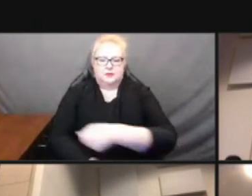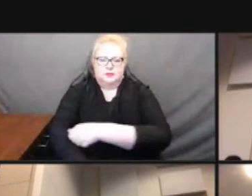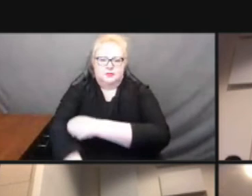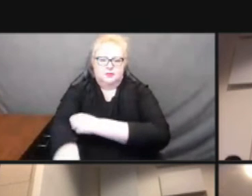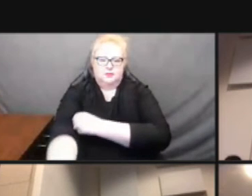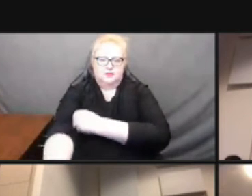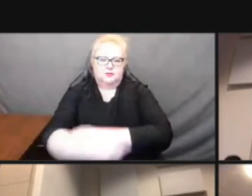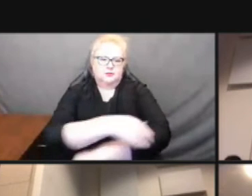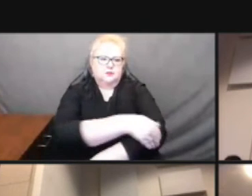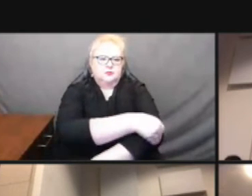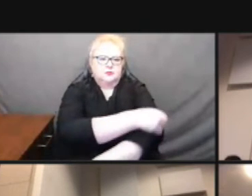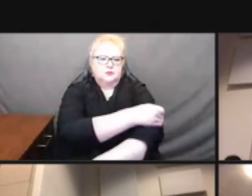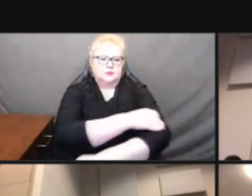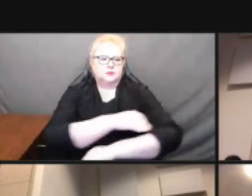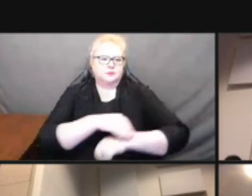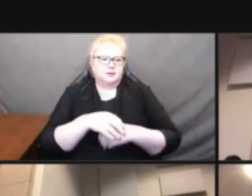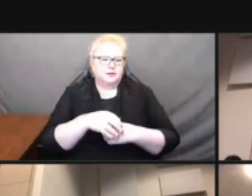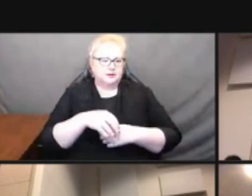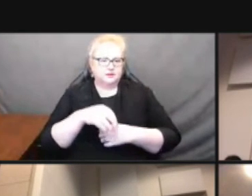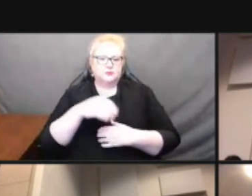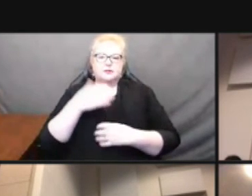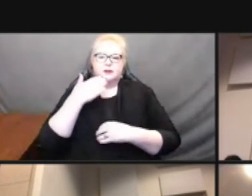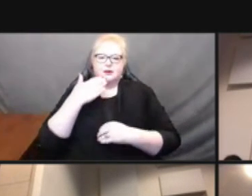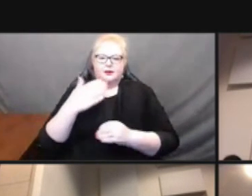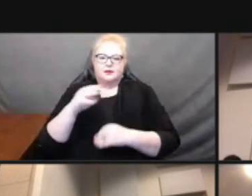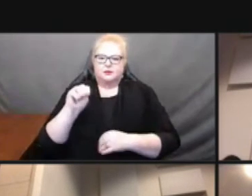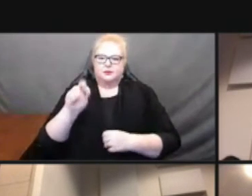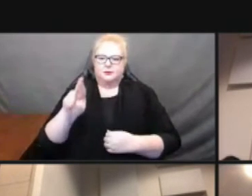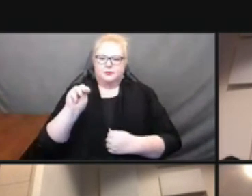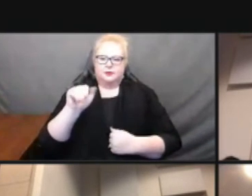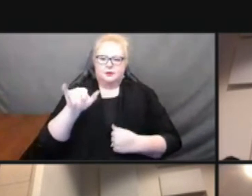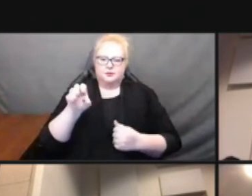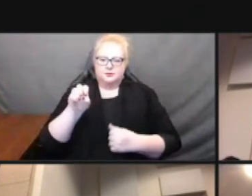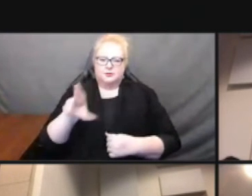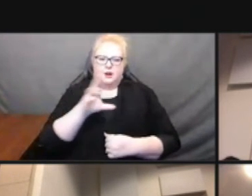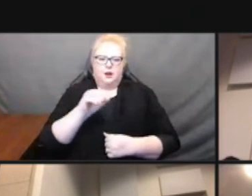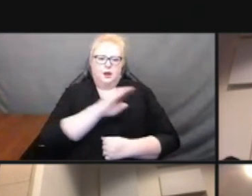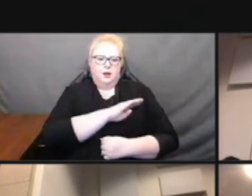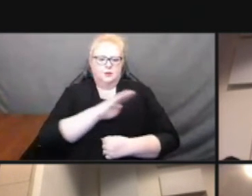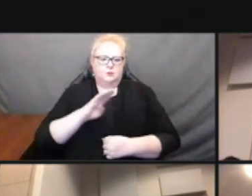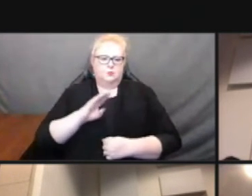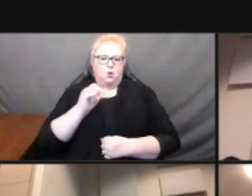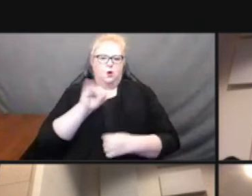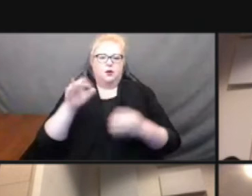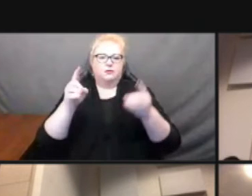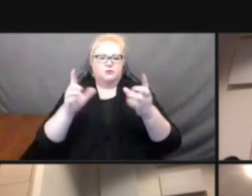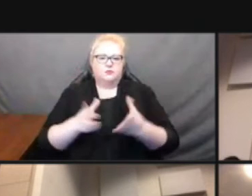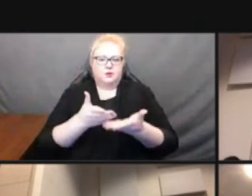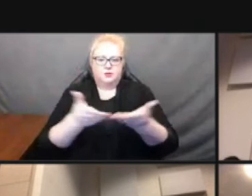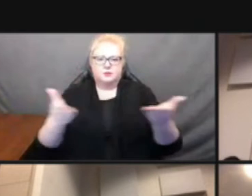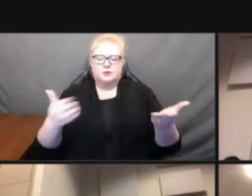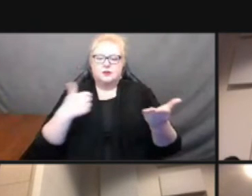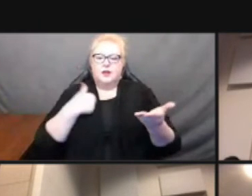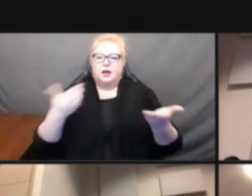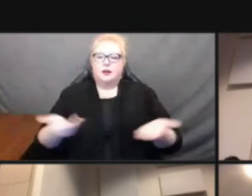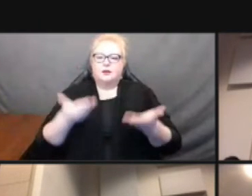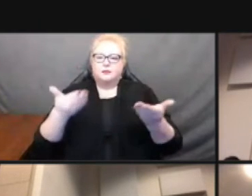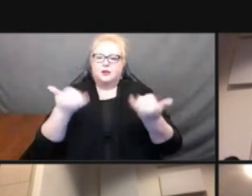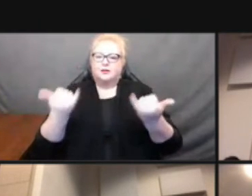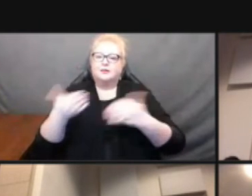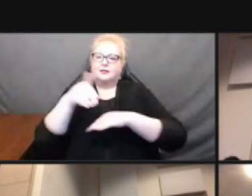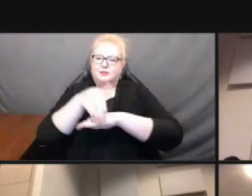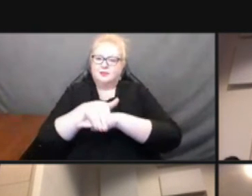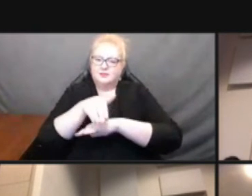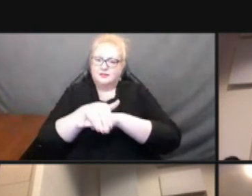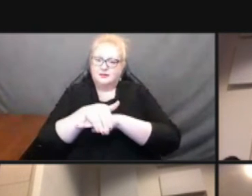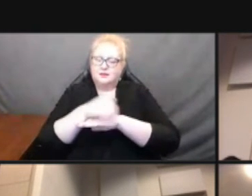Thank you, Mr. Mayor, and to members of Board of Directors. I'm here this evening as part of